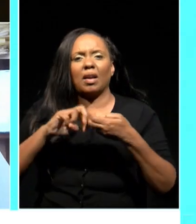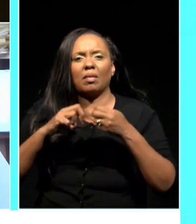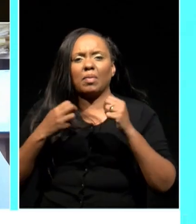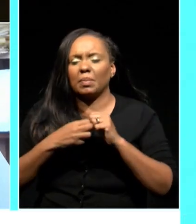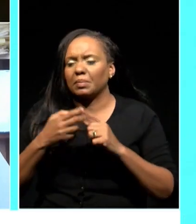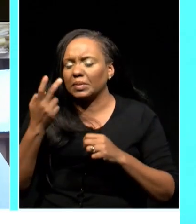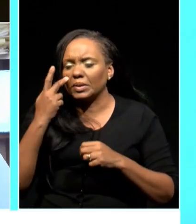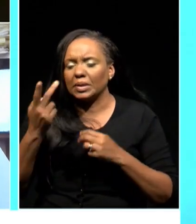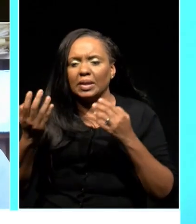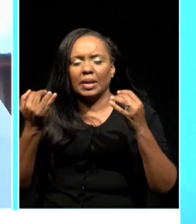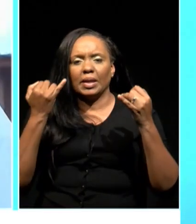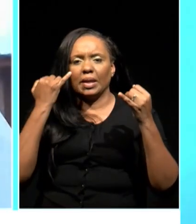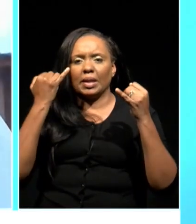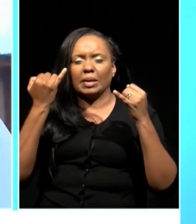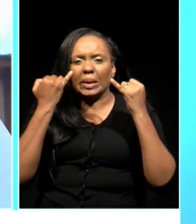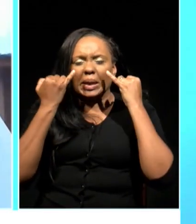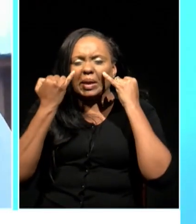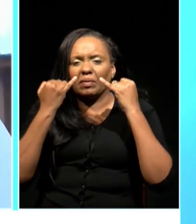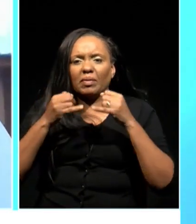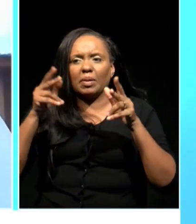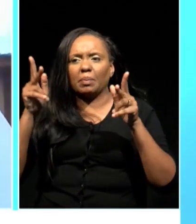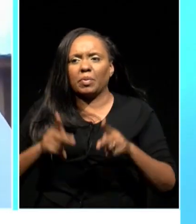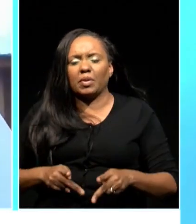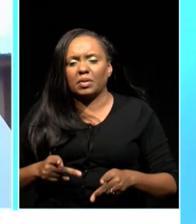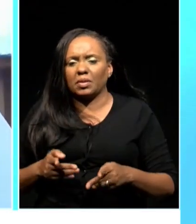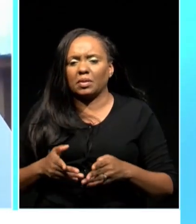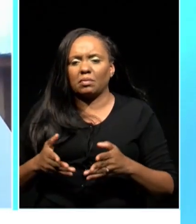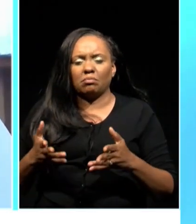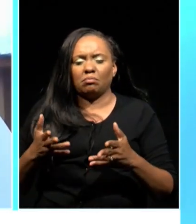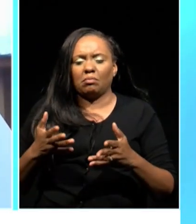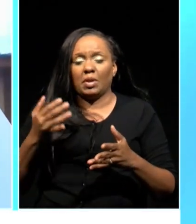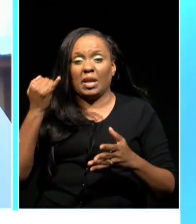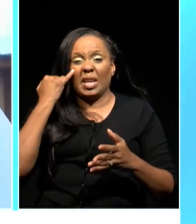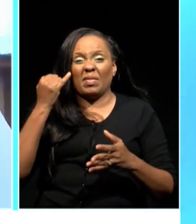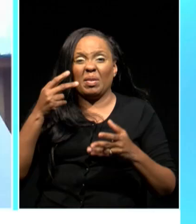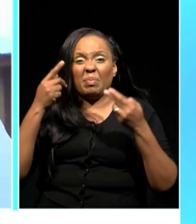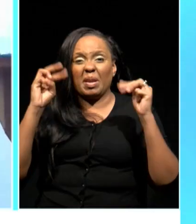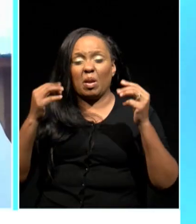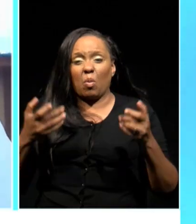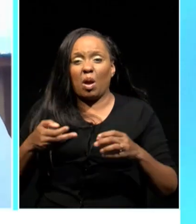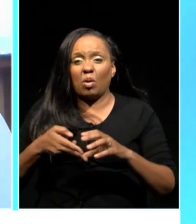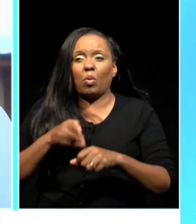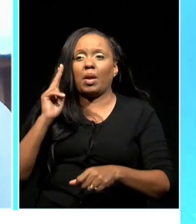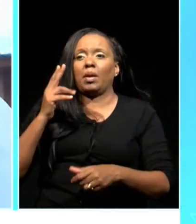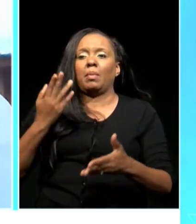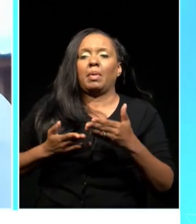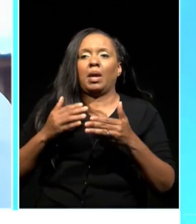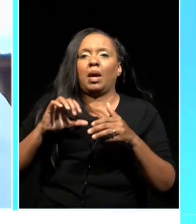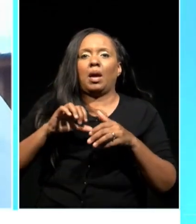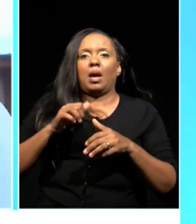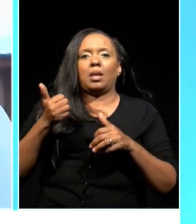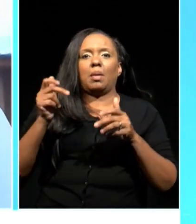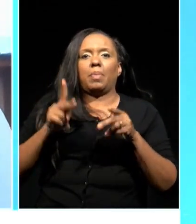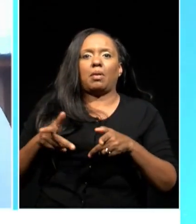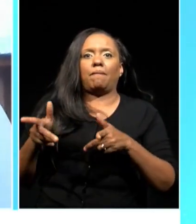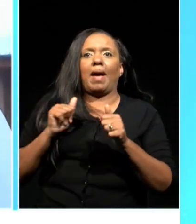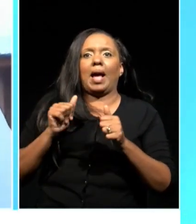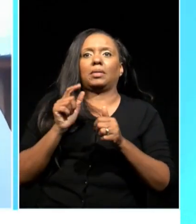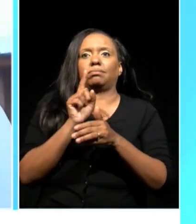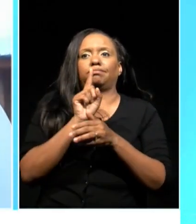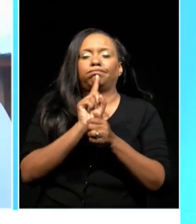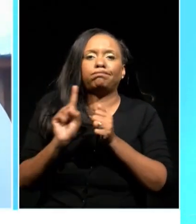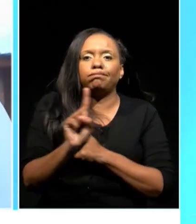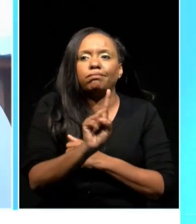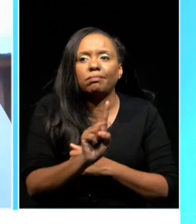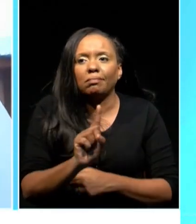office, is to say that you are withdrawing, and when you withdraw, there are certain people that will step forward, because as she did when Mr.